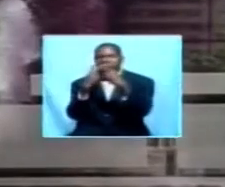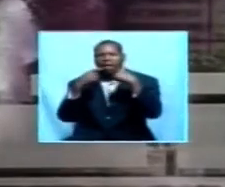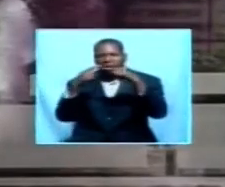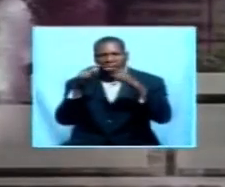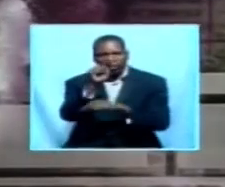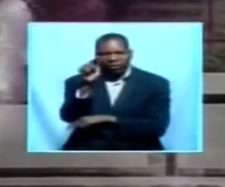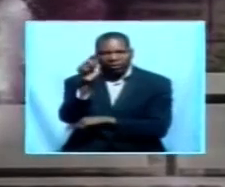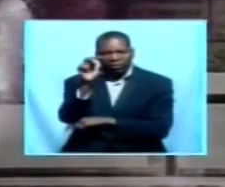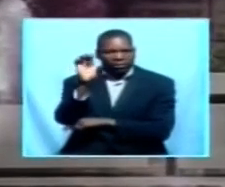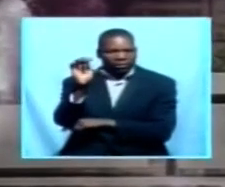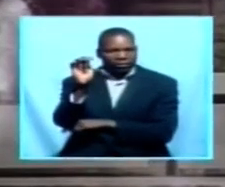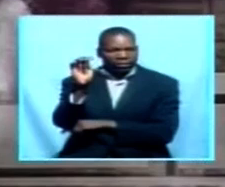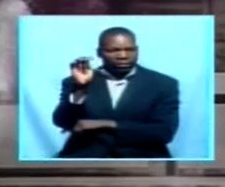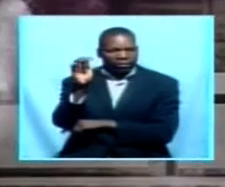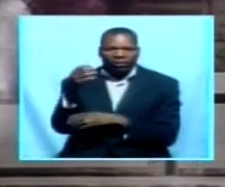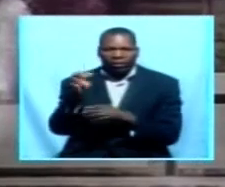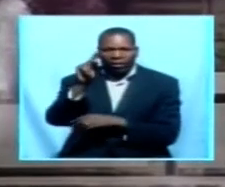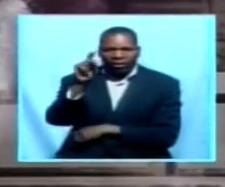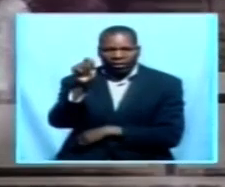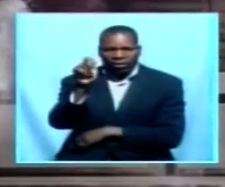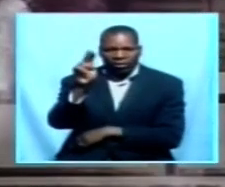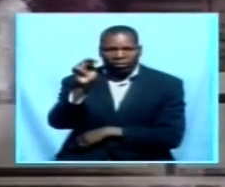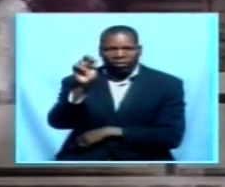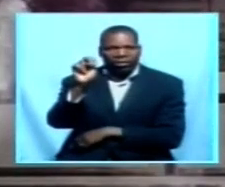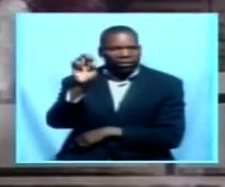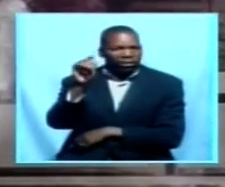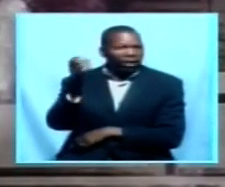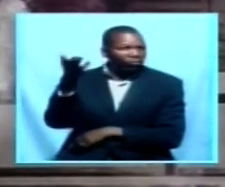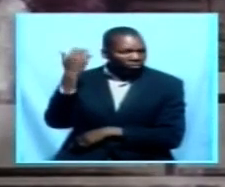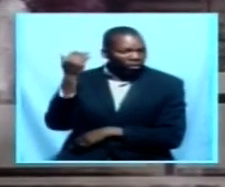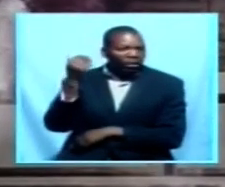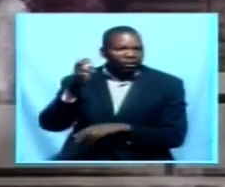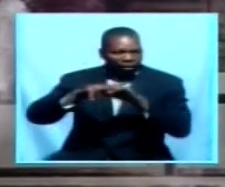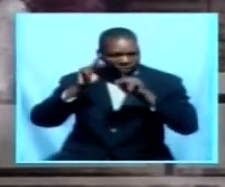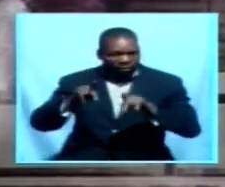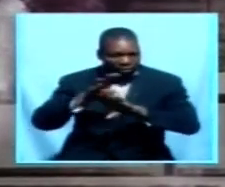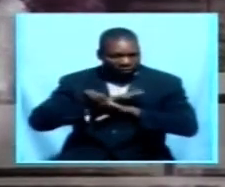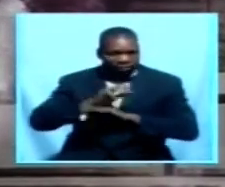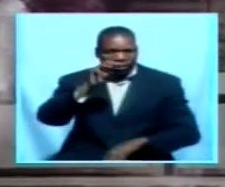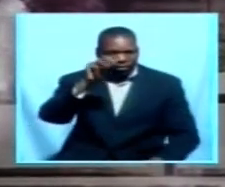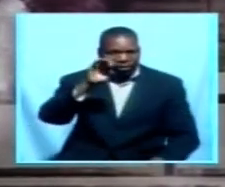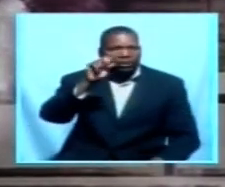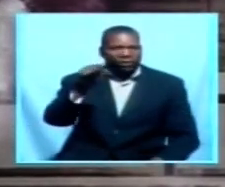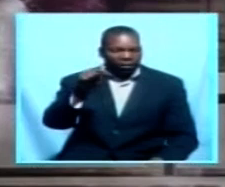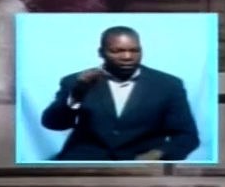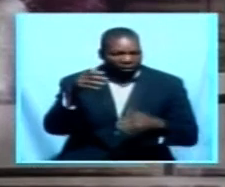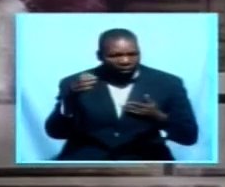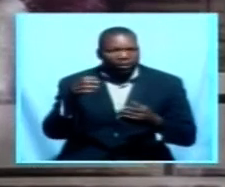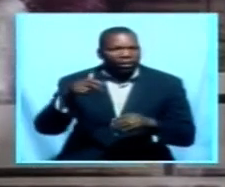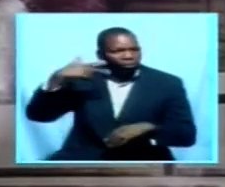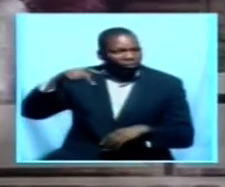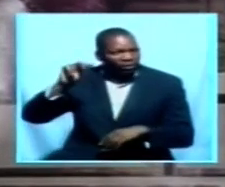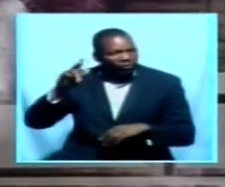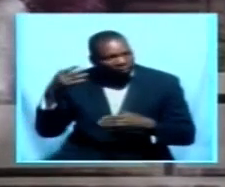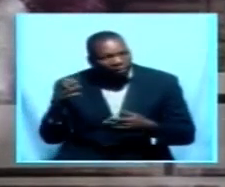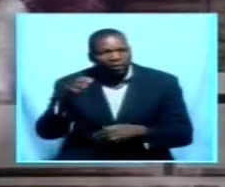News. Former Miss Zambia chairperson Kelly's Kaunda has urged Movie TV, Komboni and Iteji radio stations to seek